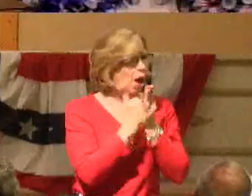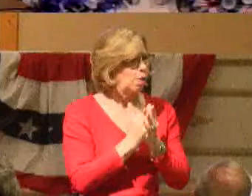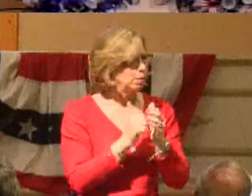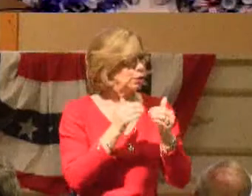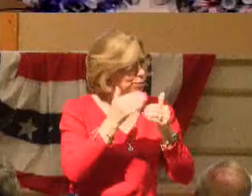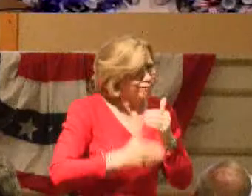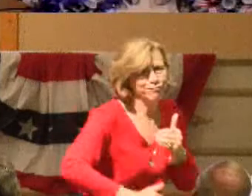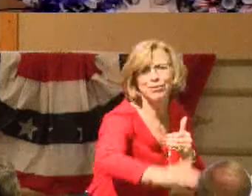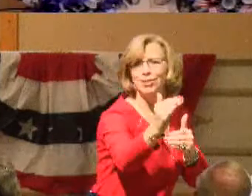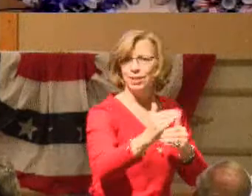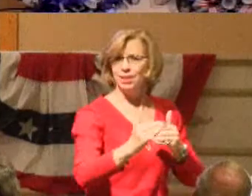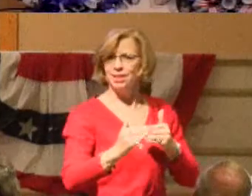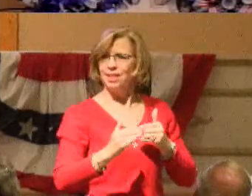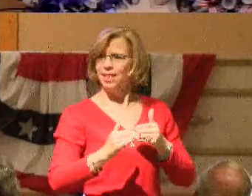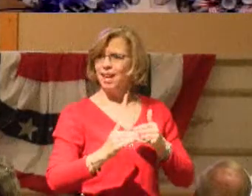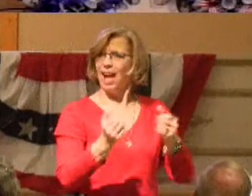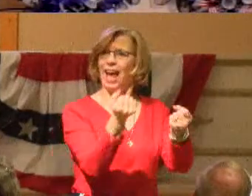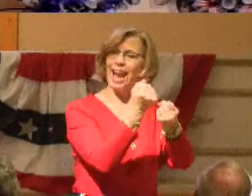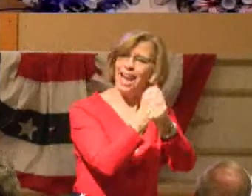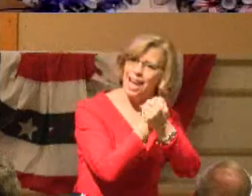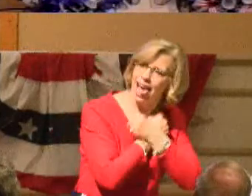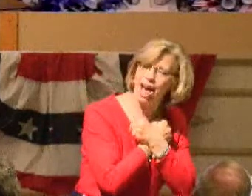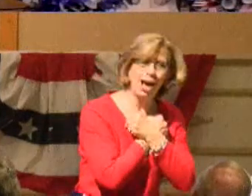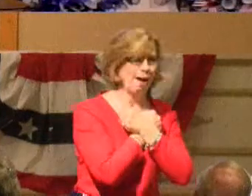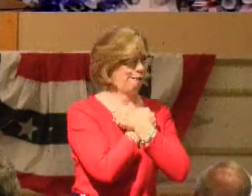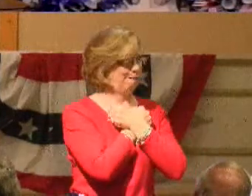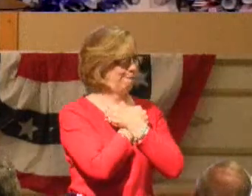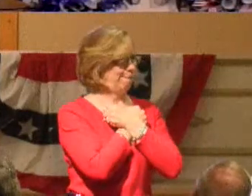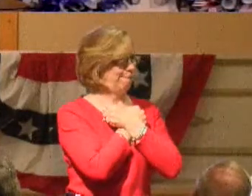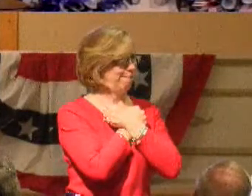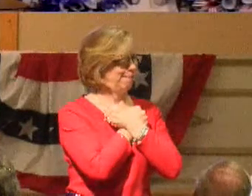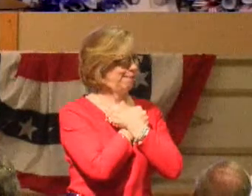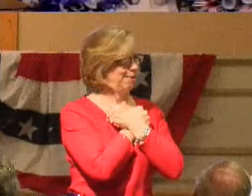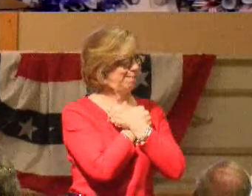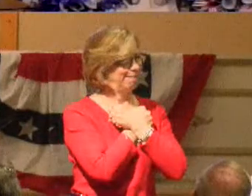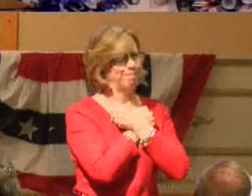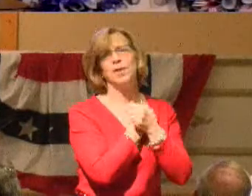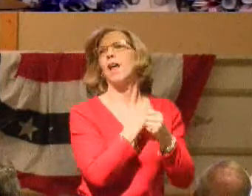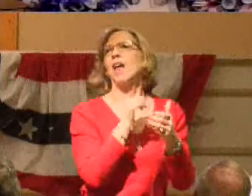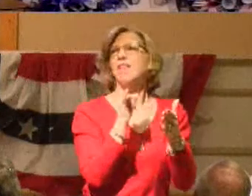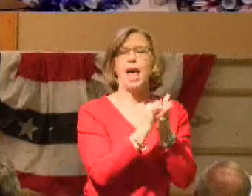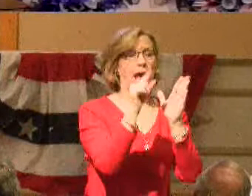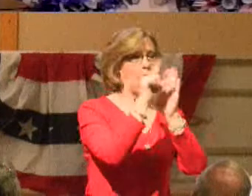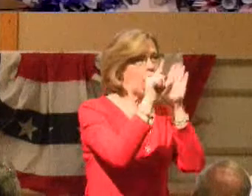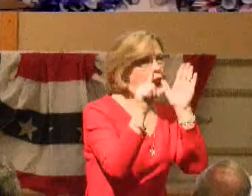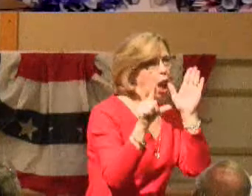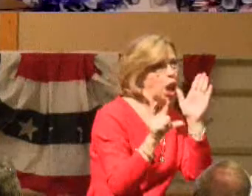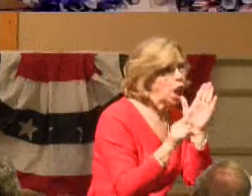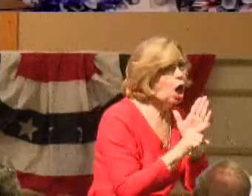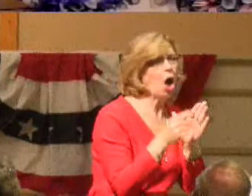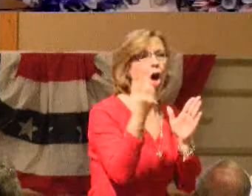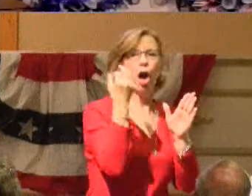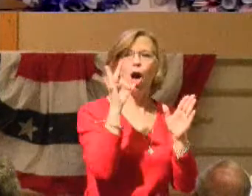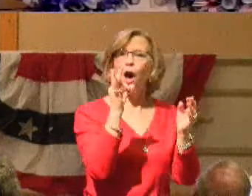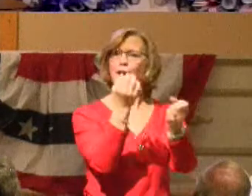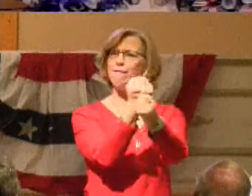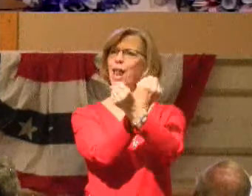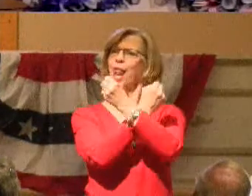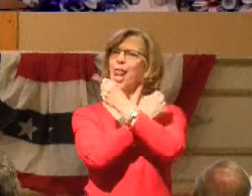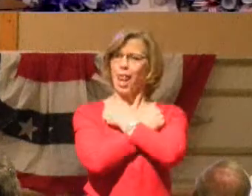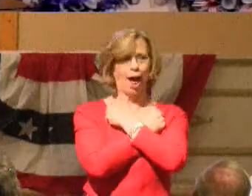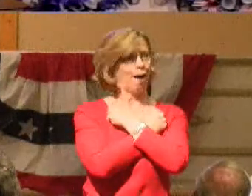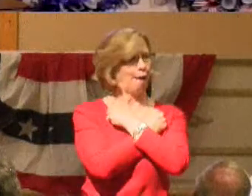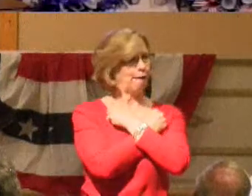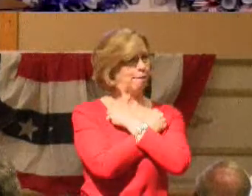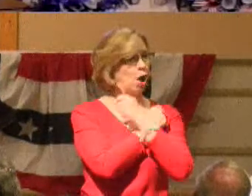in sin, but walks and lives under the greatest of laws, and that is the law of love. Love